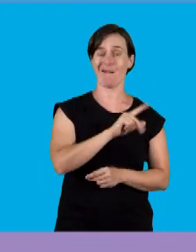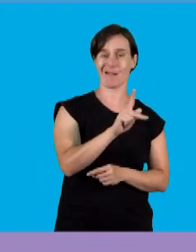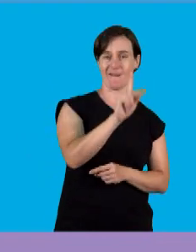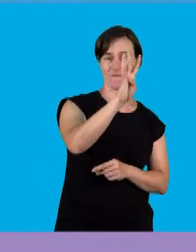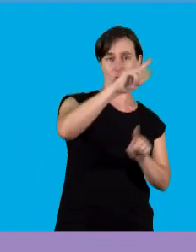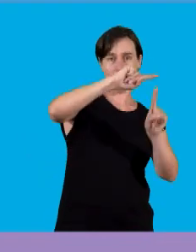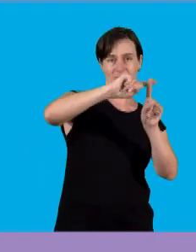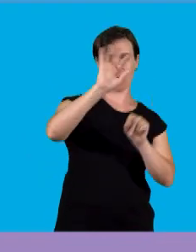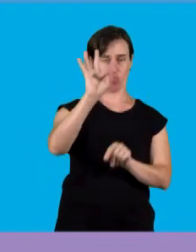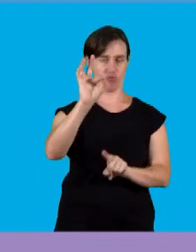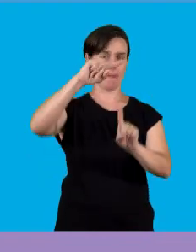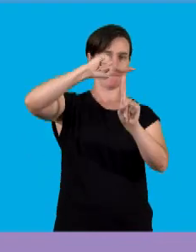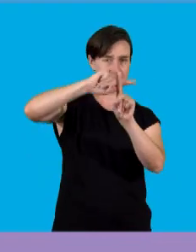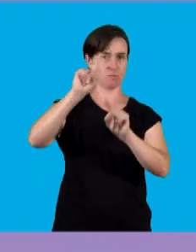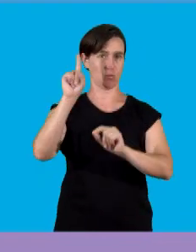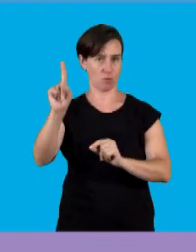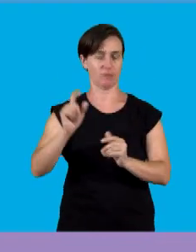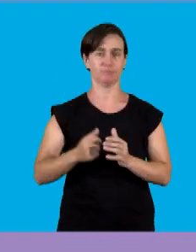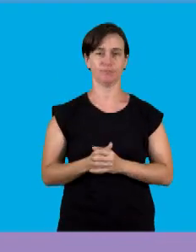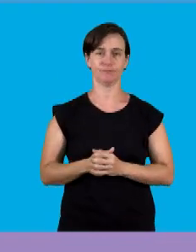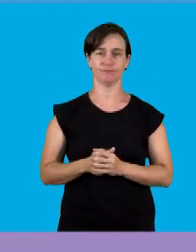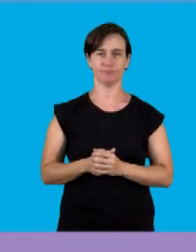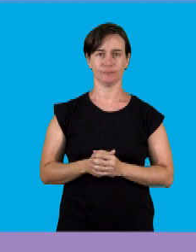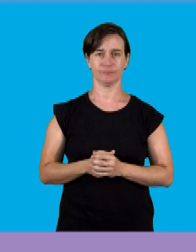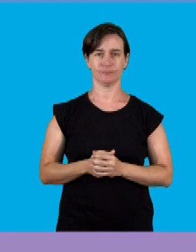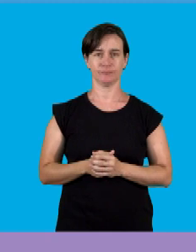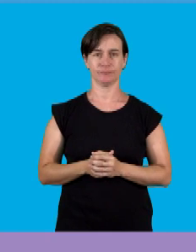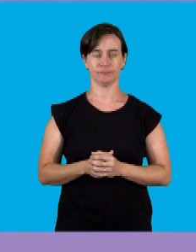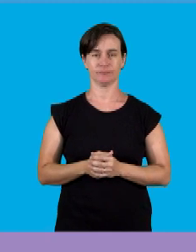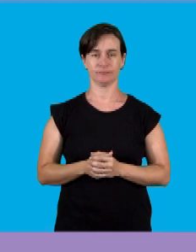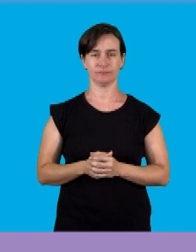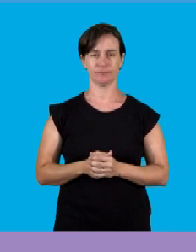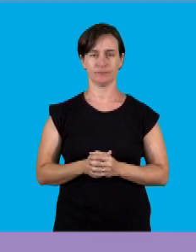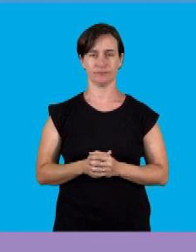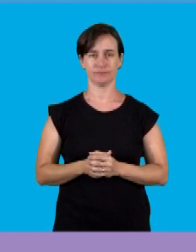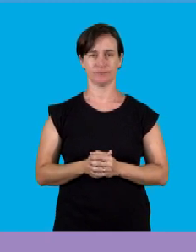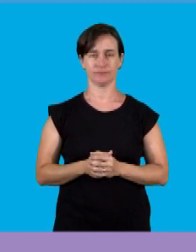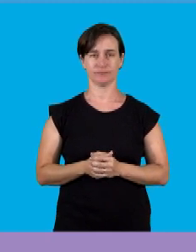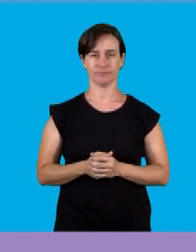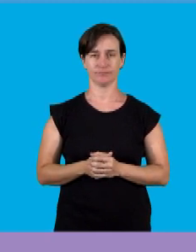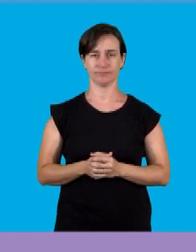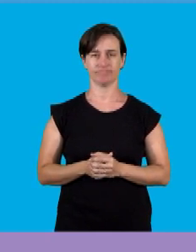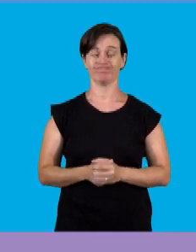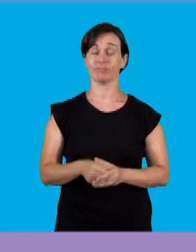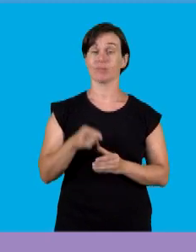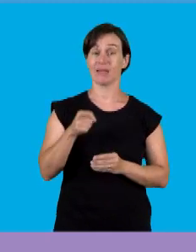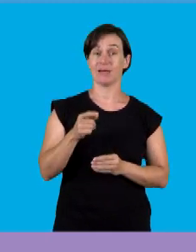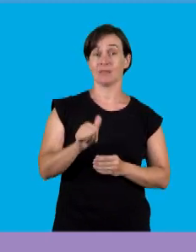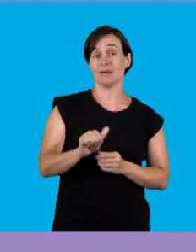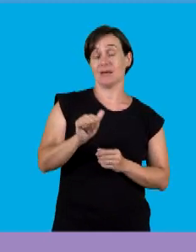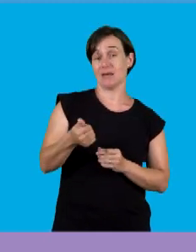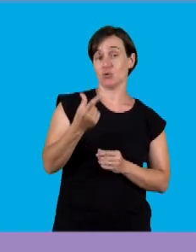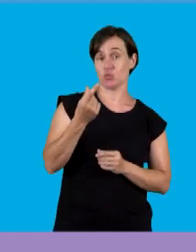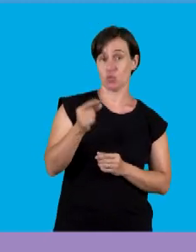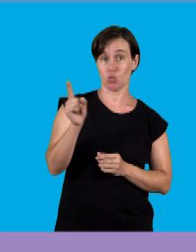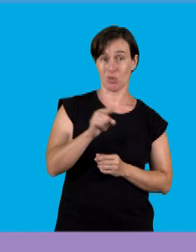saying there it's the 4 plus the 3 plus that 1 over there. And then we are